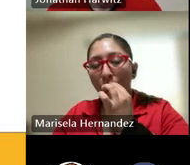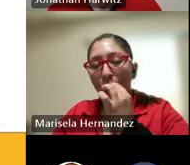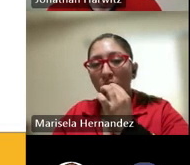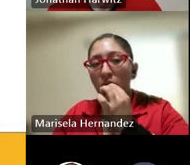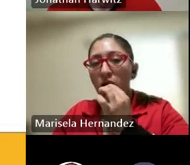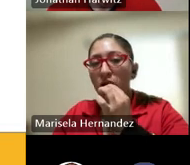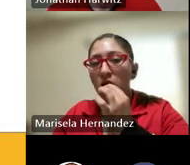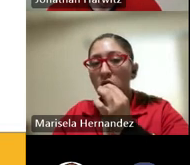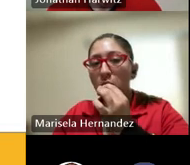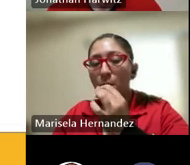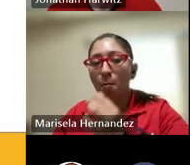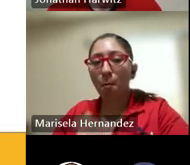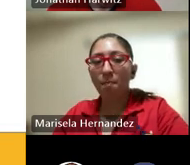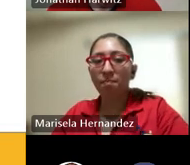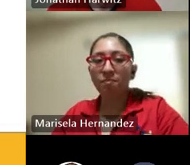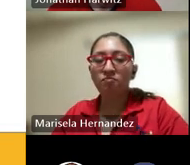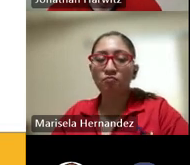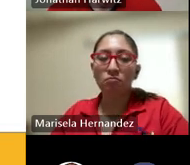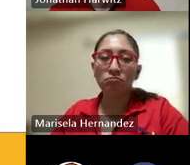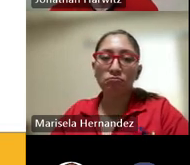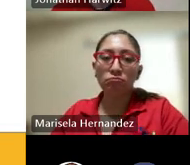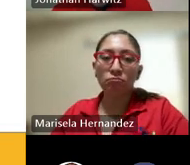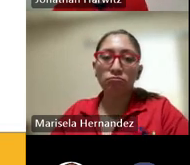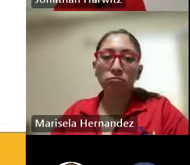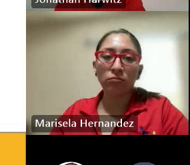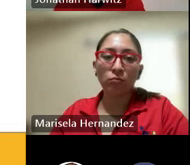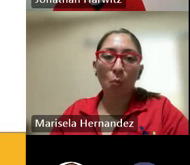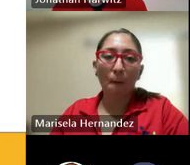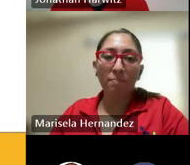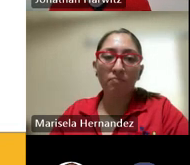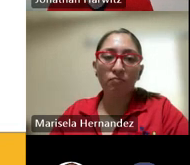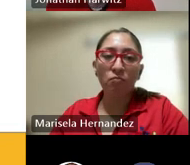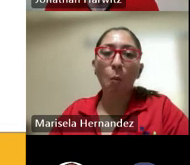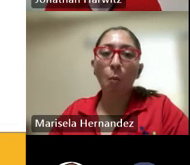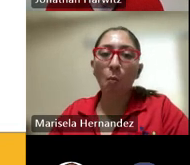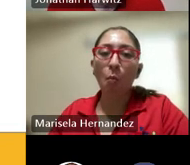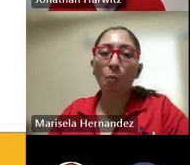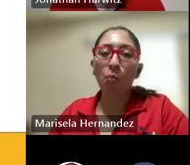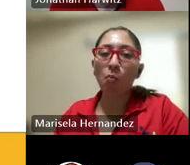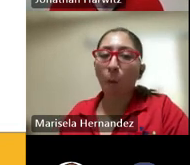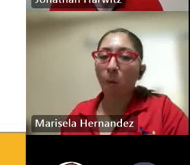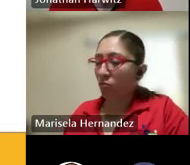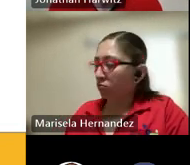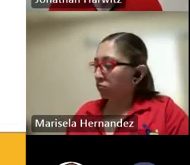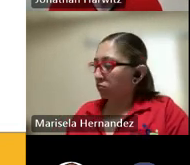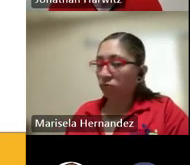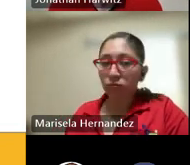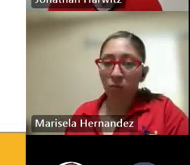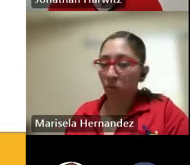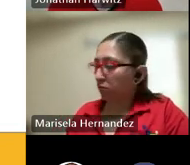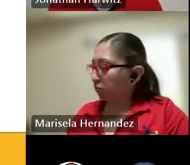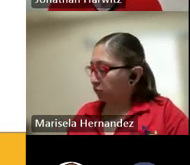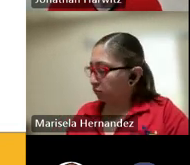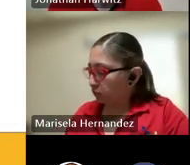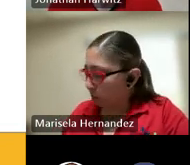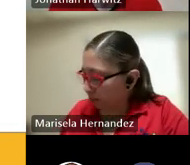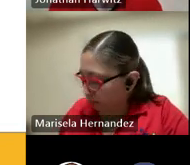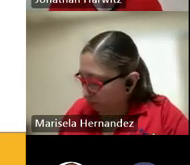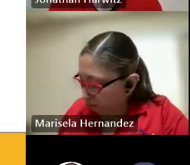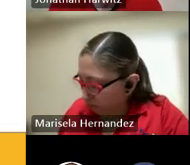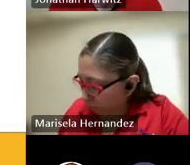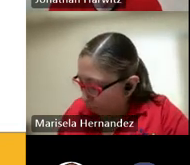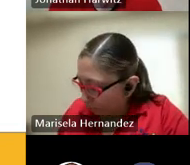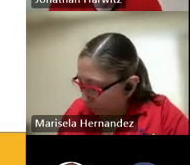year, based on what we're seeing in this White House budget, a huge priority for HAC